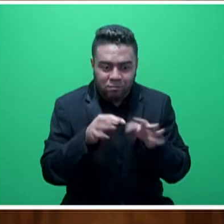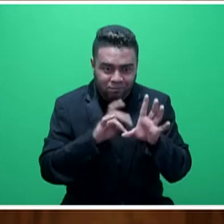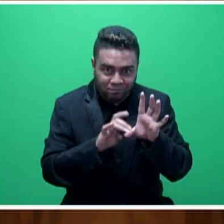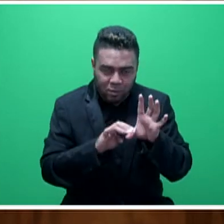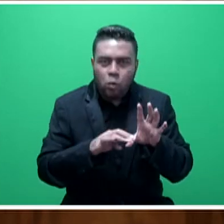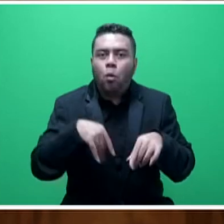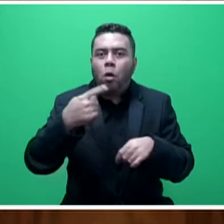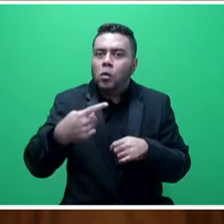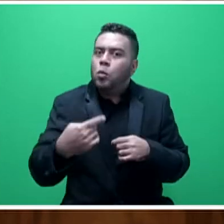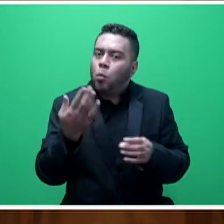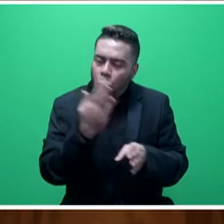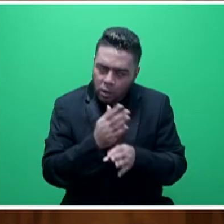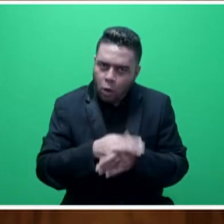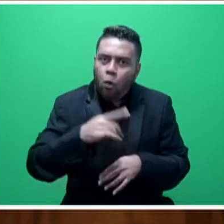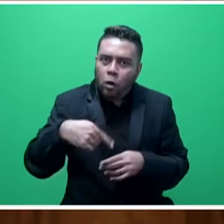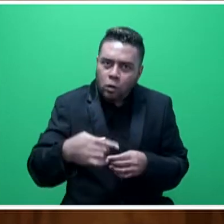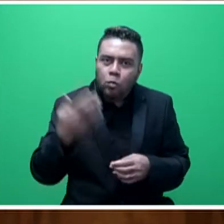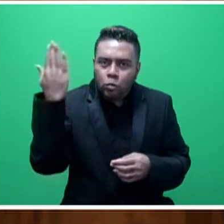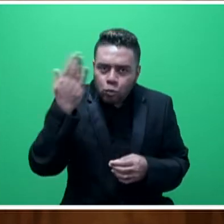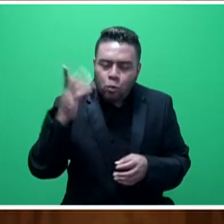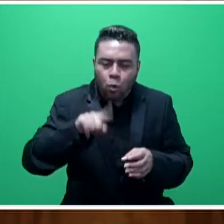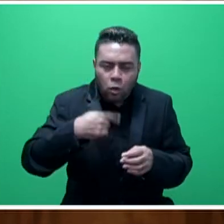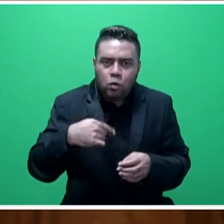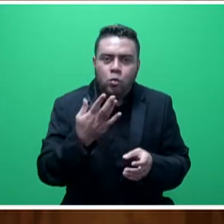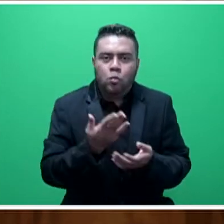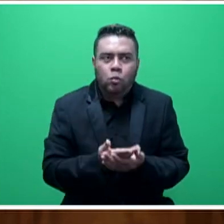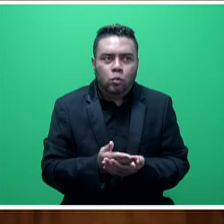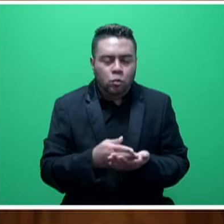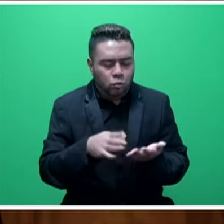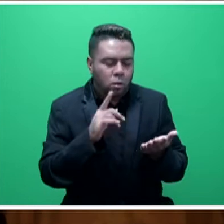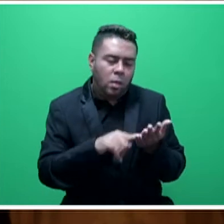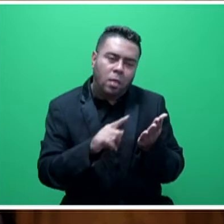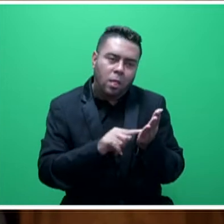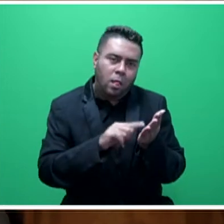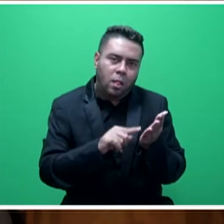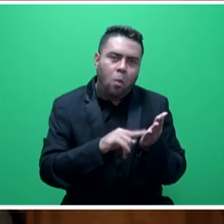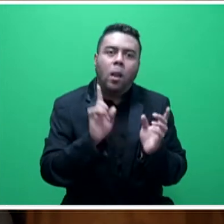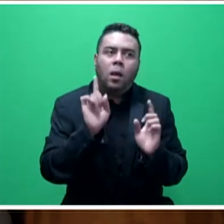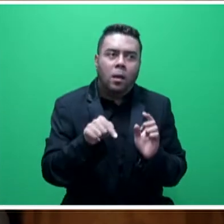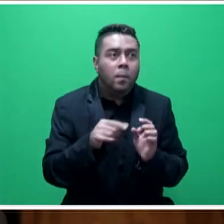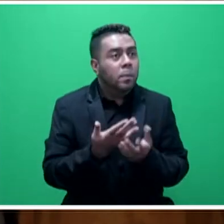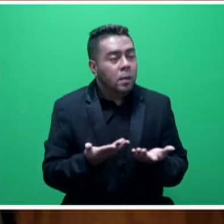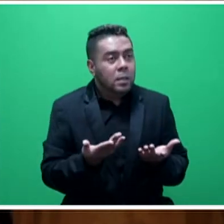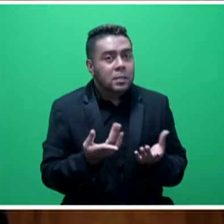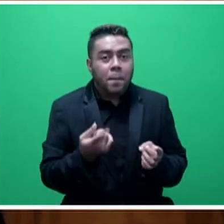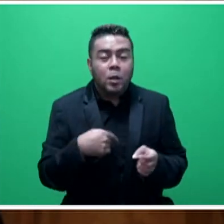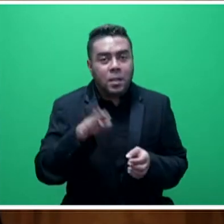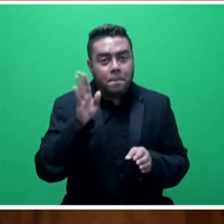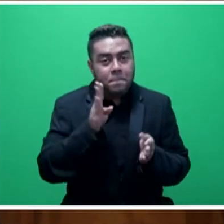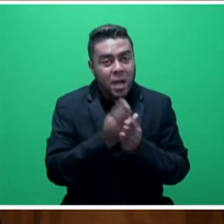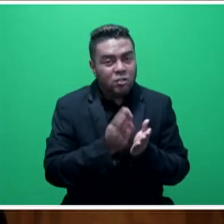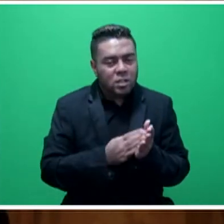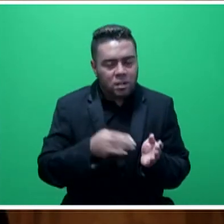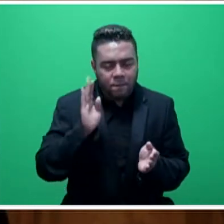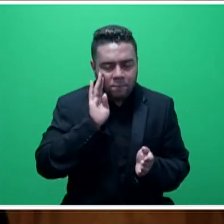continue to entertain themselves during this period of time. Mr. Speaker, I highlight this because the budget is a forward-thinking budget, just